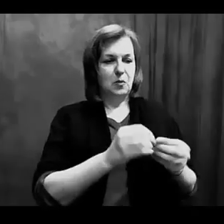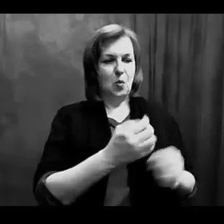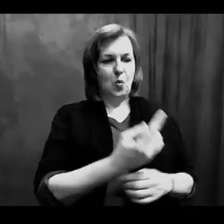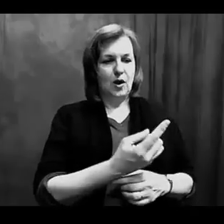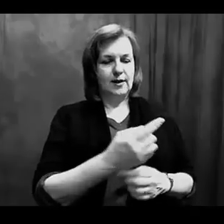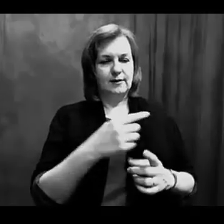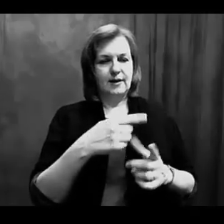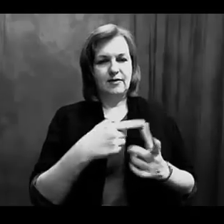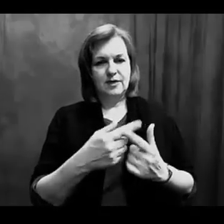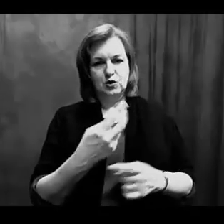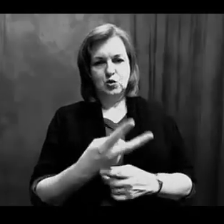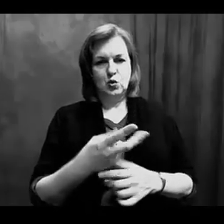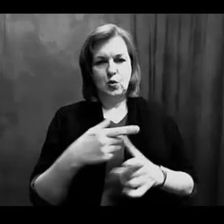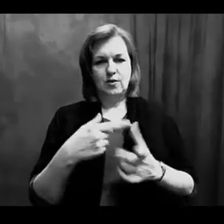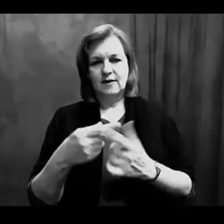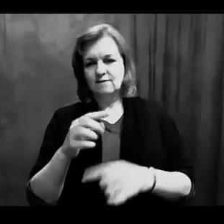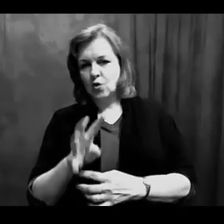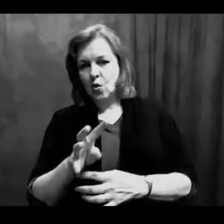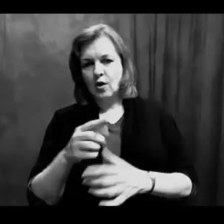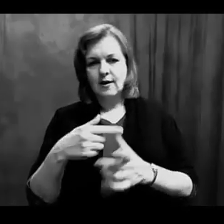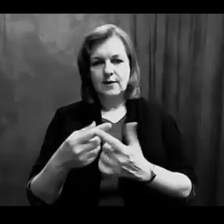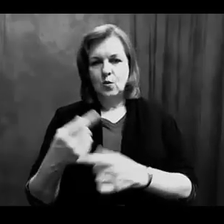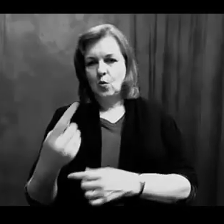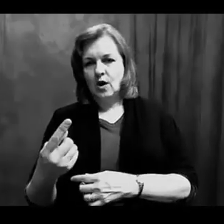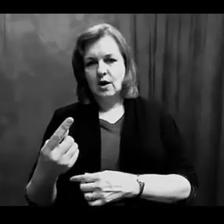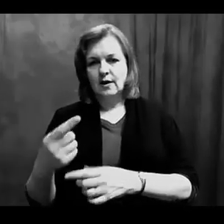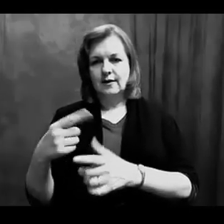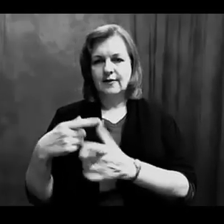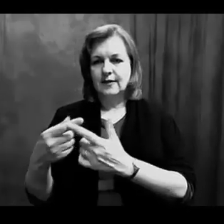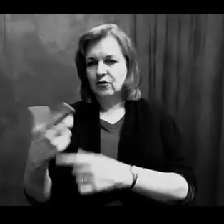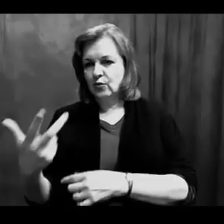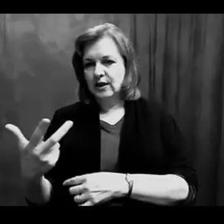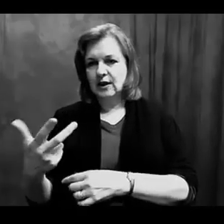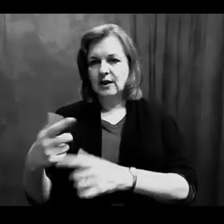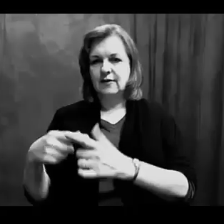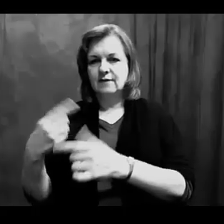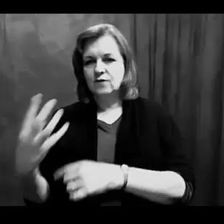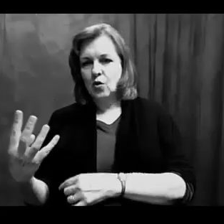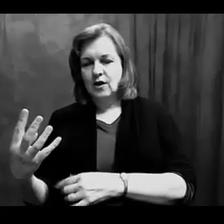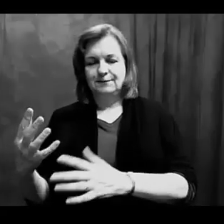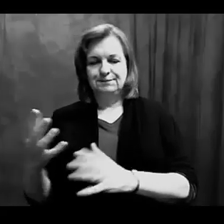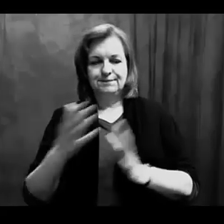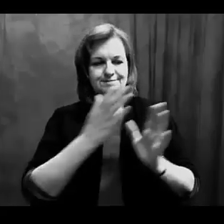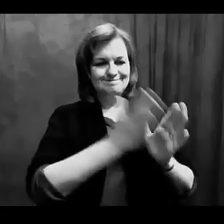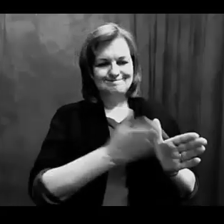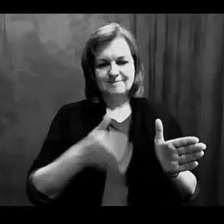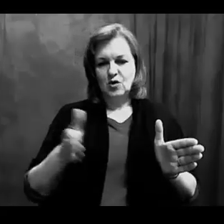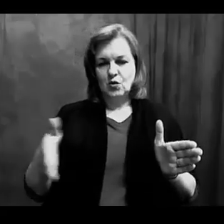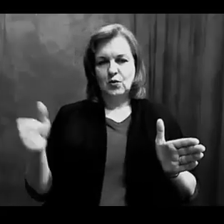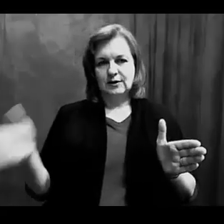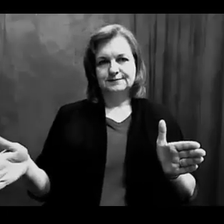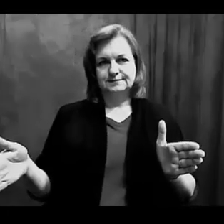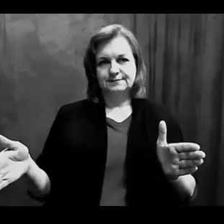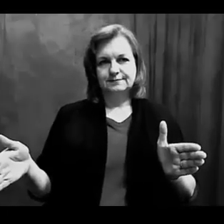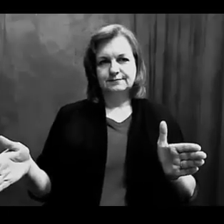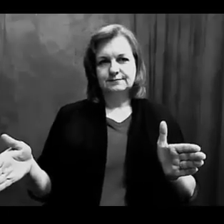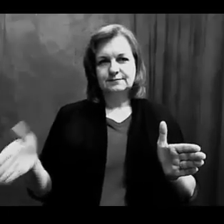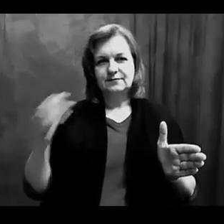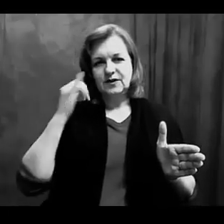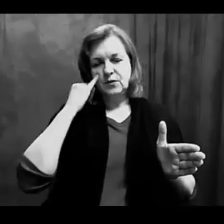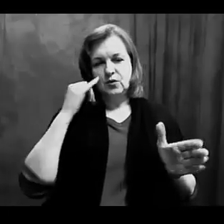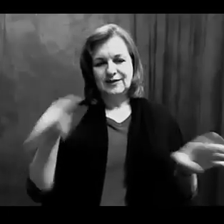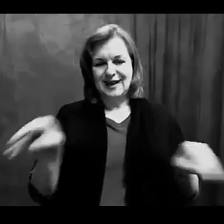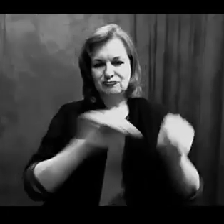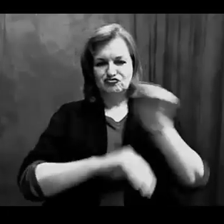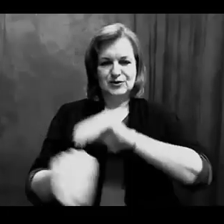But of those 20, maybe you put 1 and 2 and 4 and 1 and 3 and